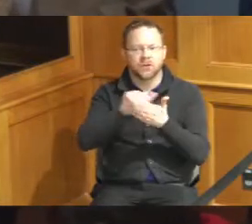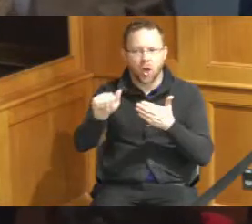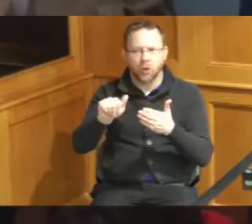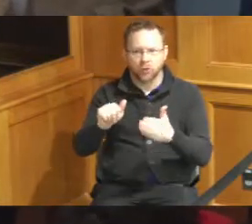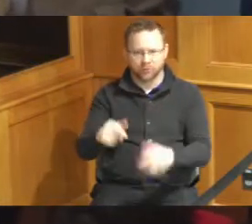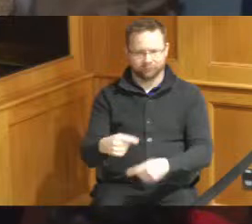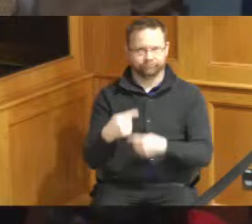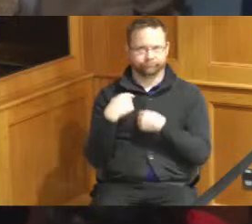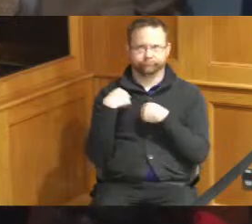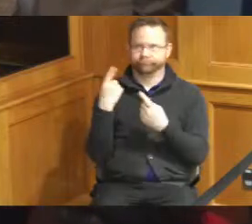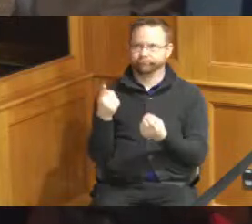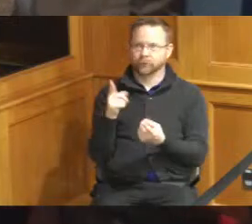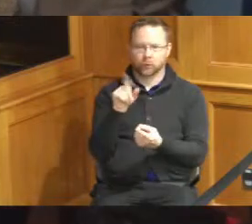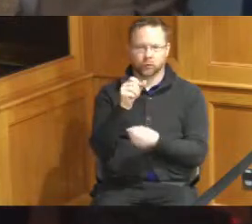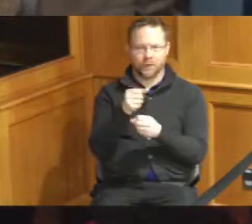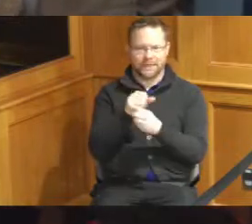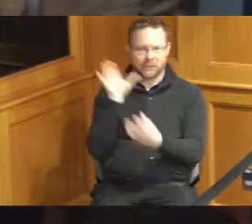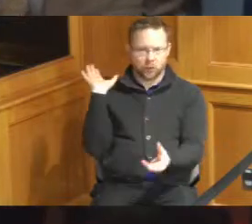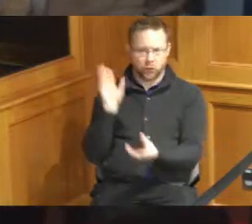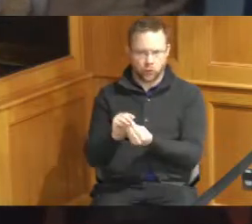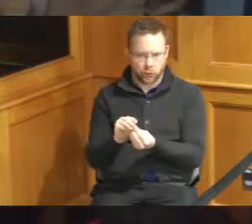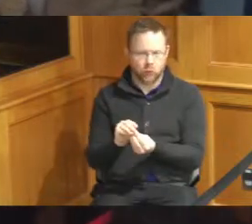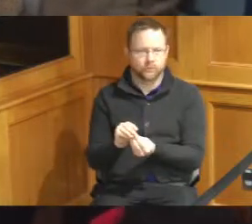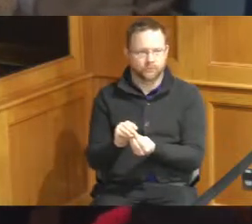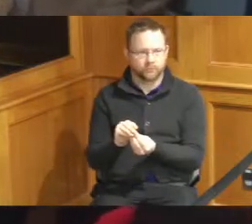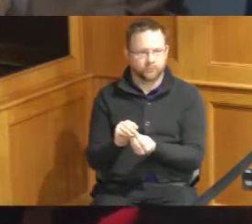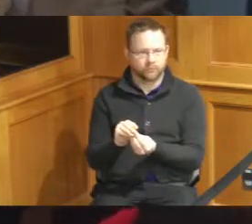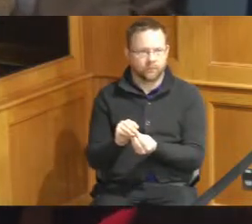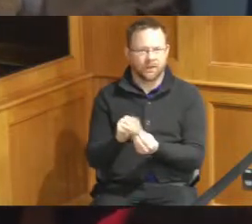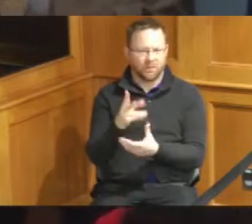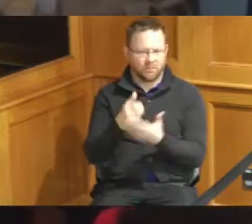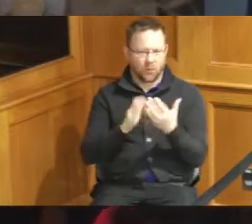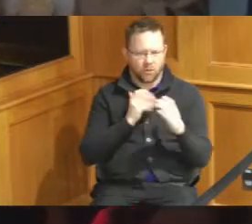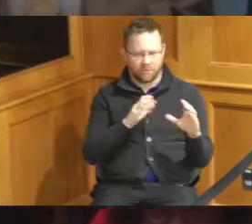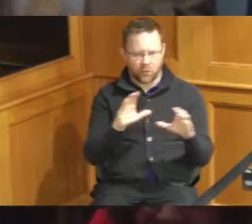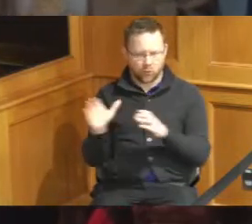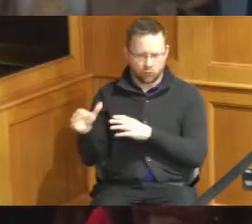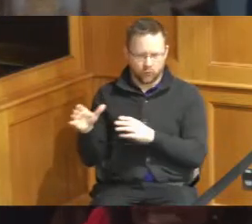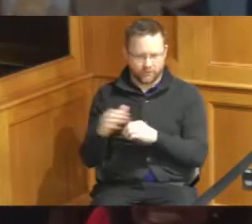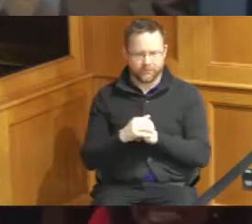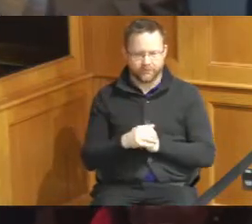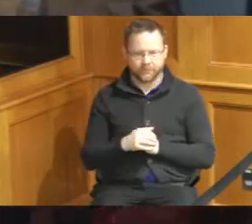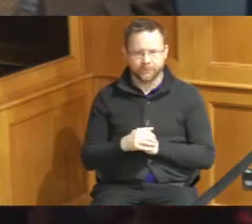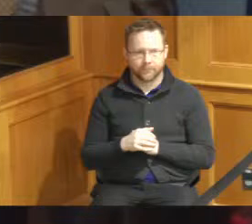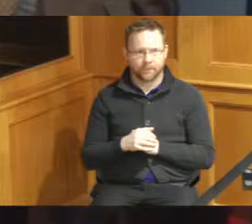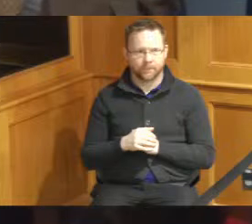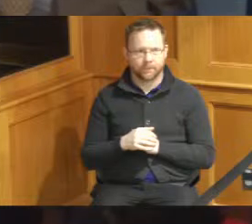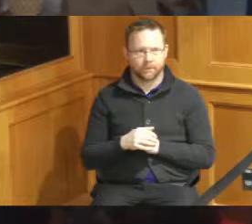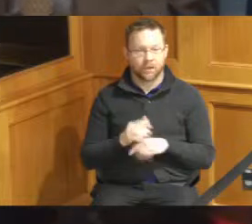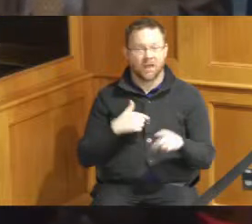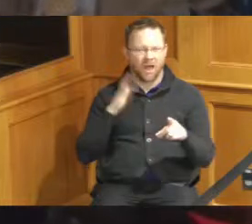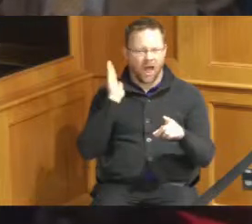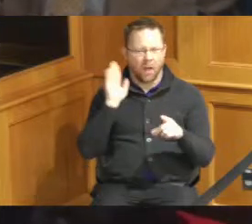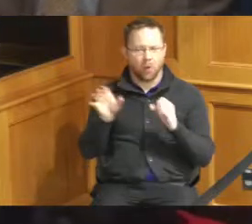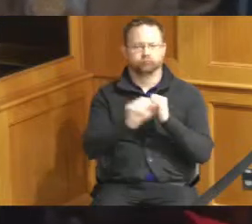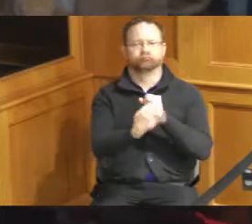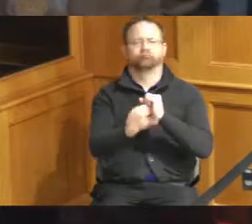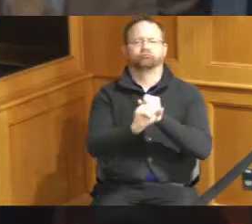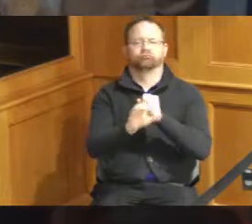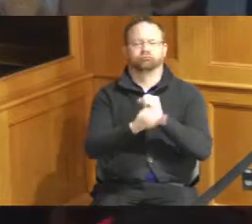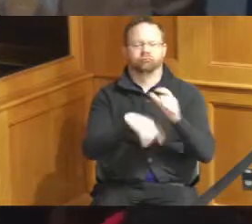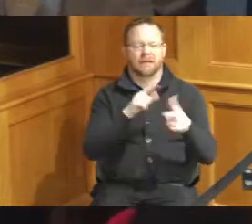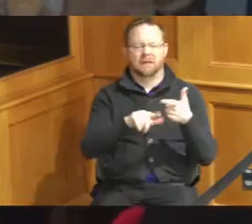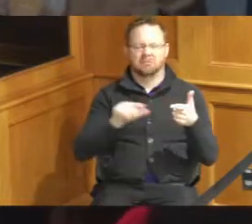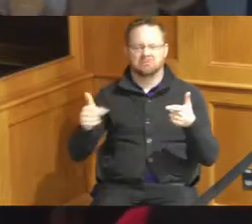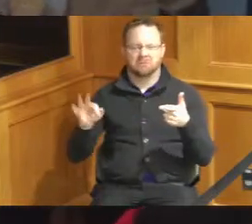the last 20 years across both of our chapters. I will do one shameless plug, and then I'll let Felicia talk a